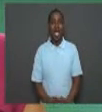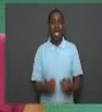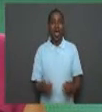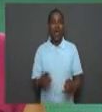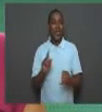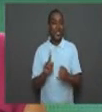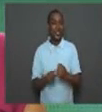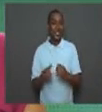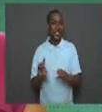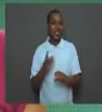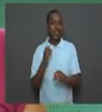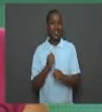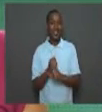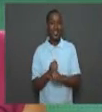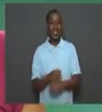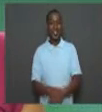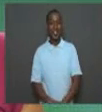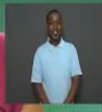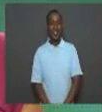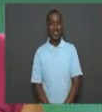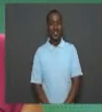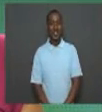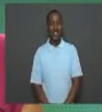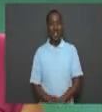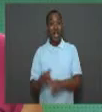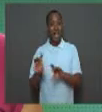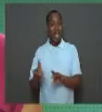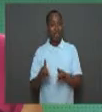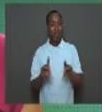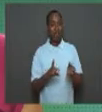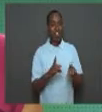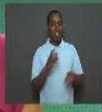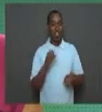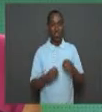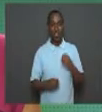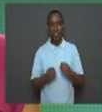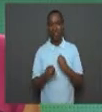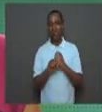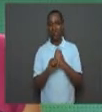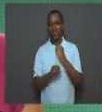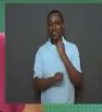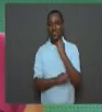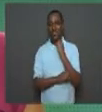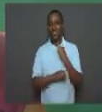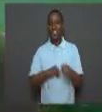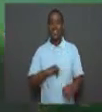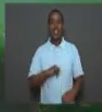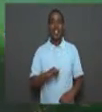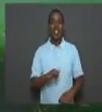final activity, you will classify organisms based on